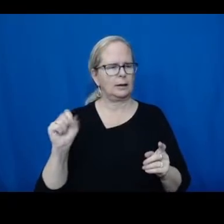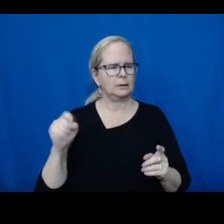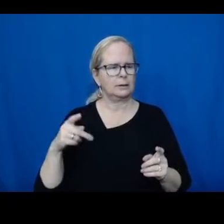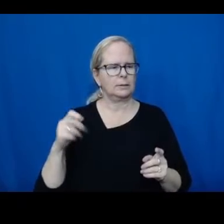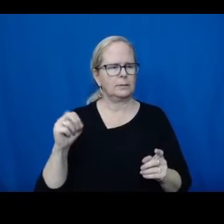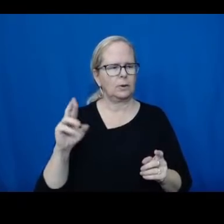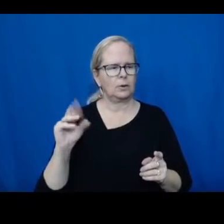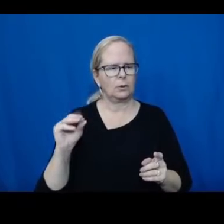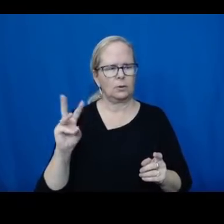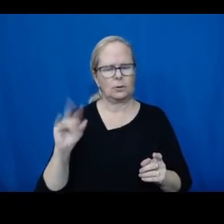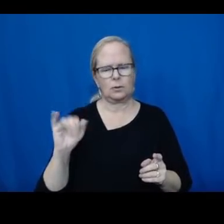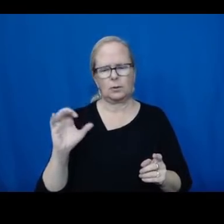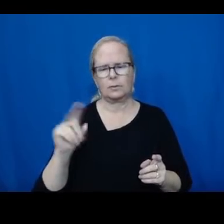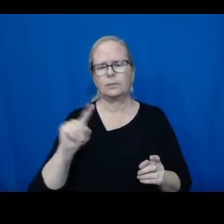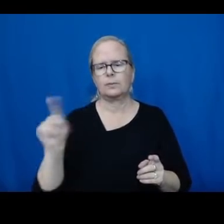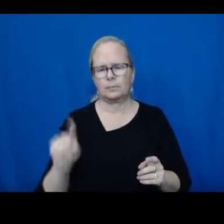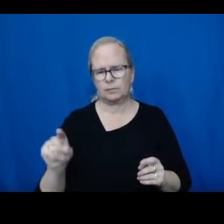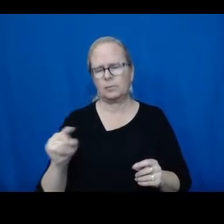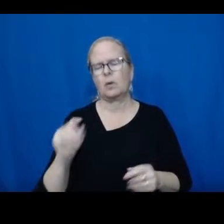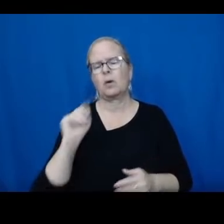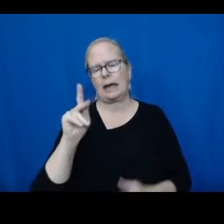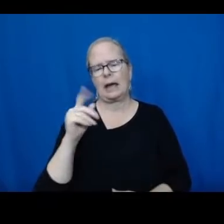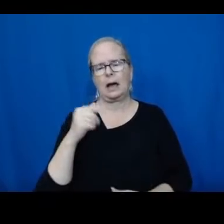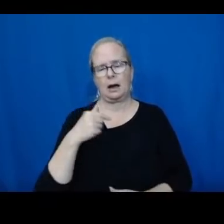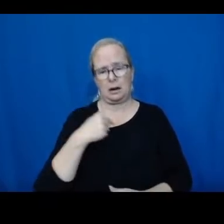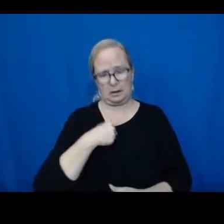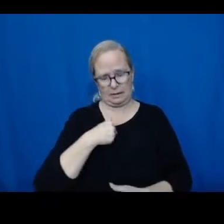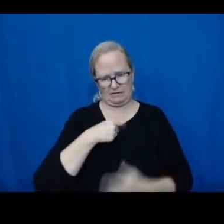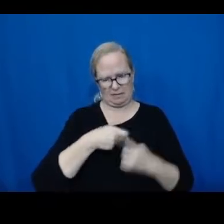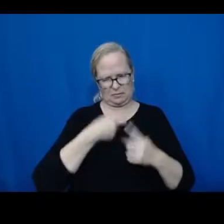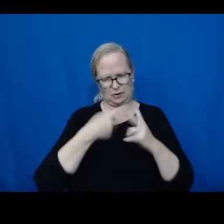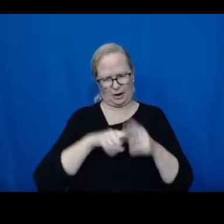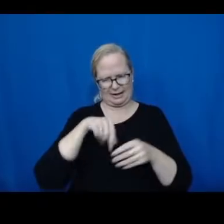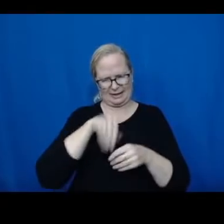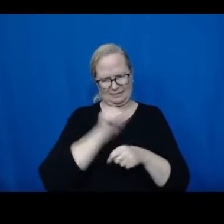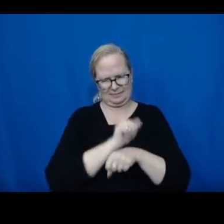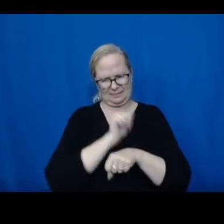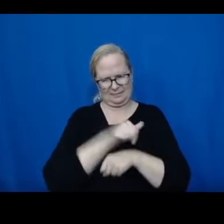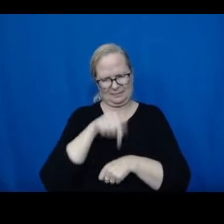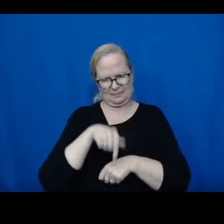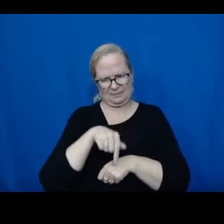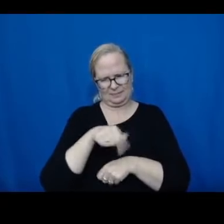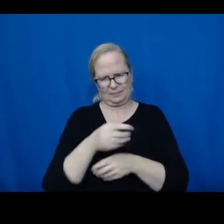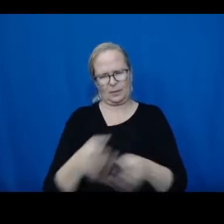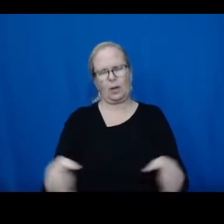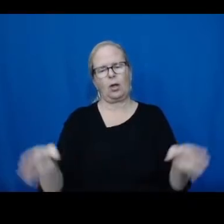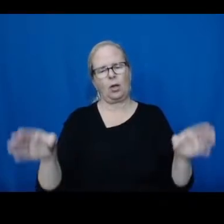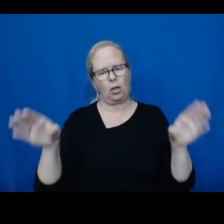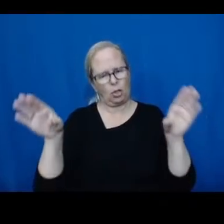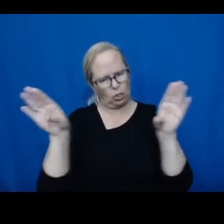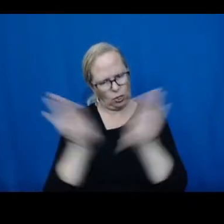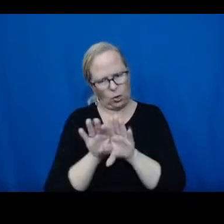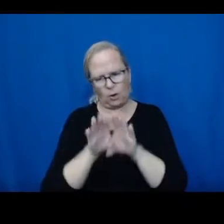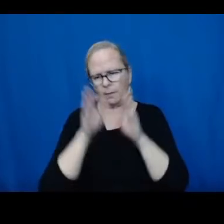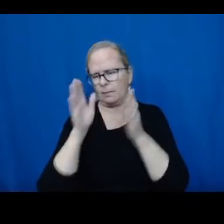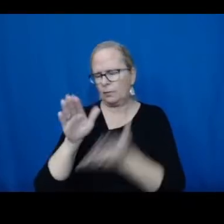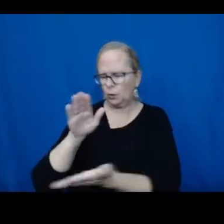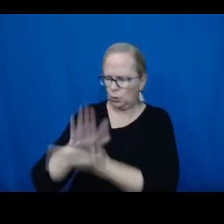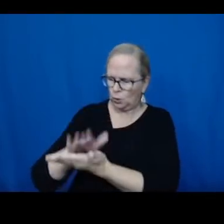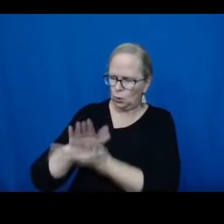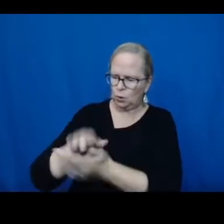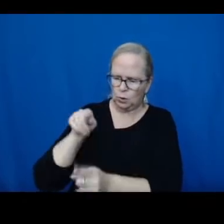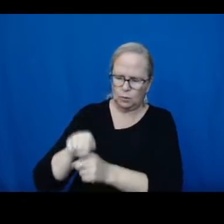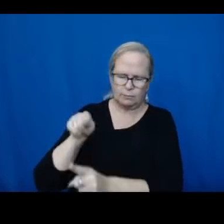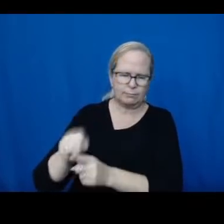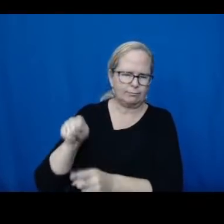be essential because we have such a high transmission. So of course, schools should be closed